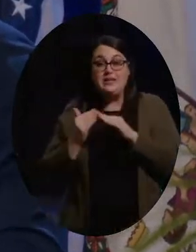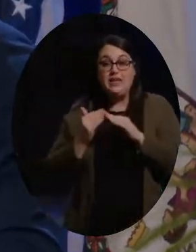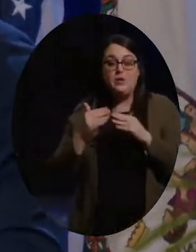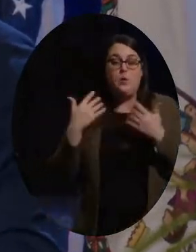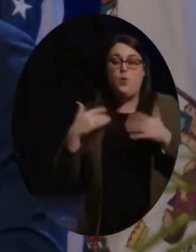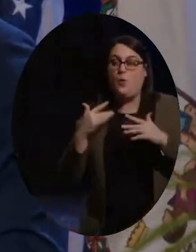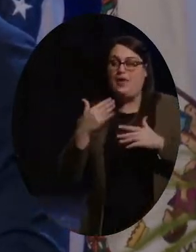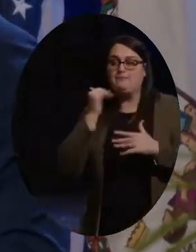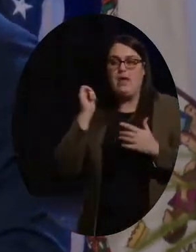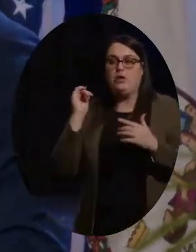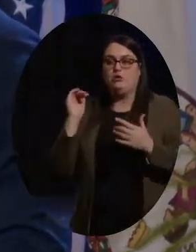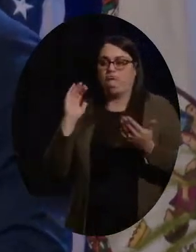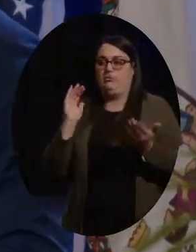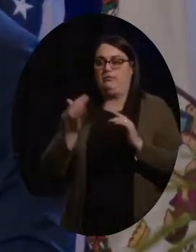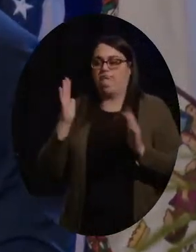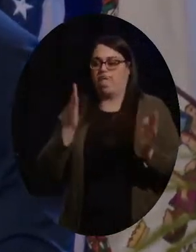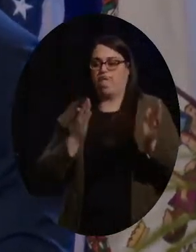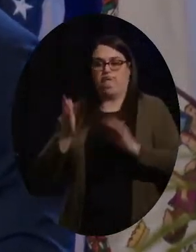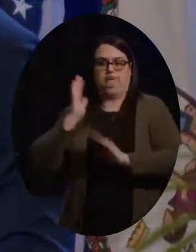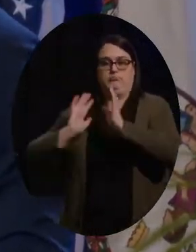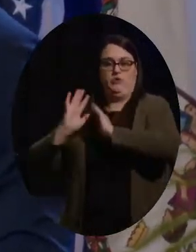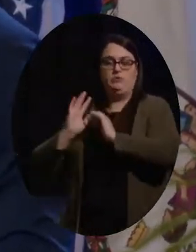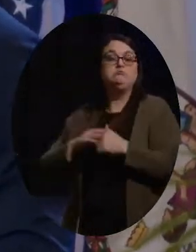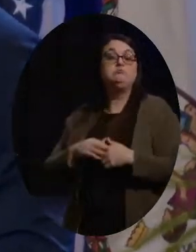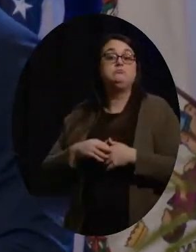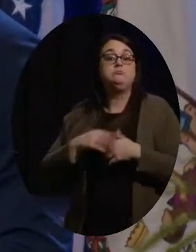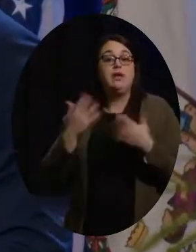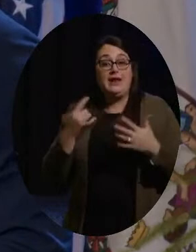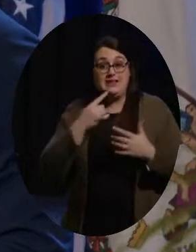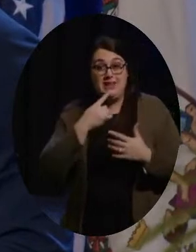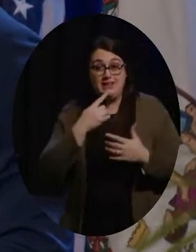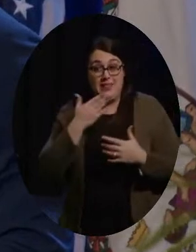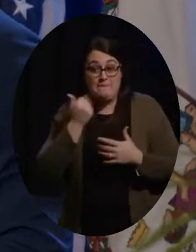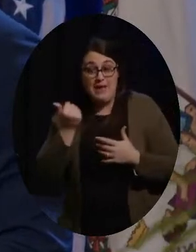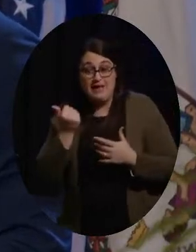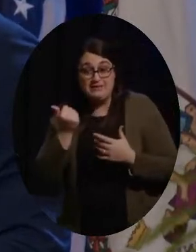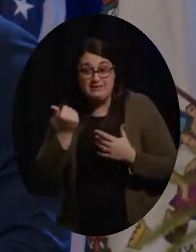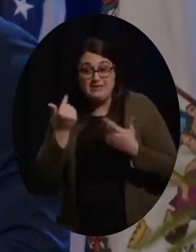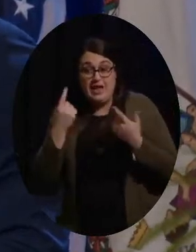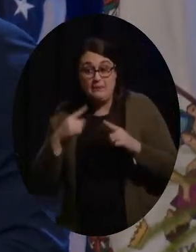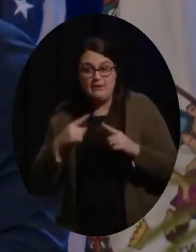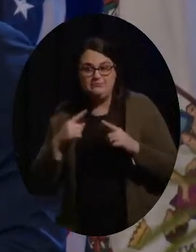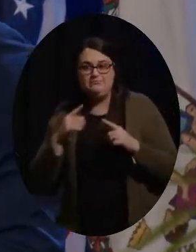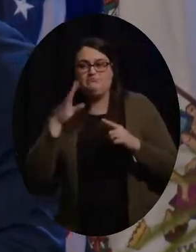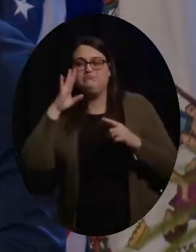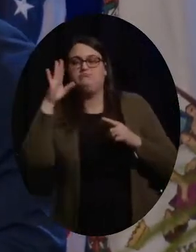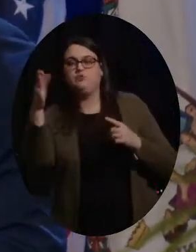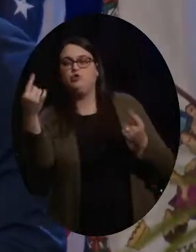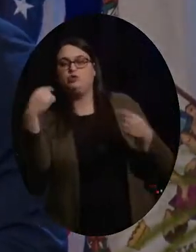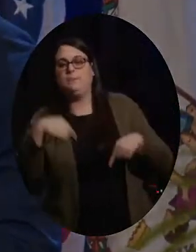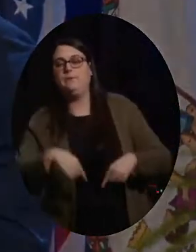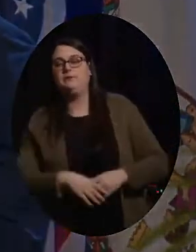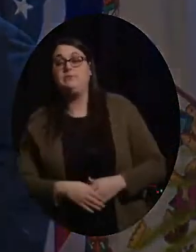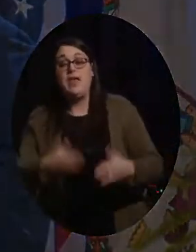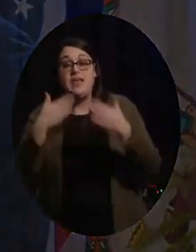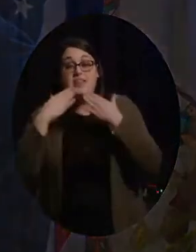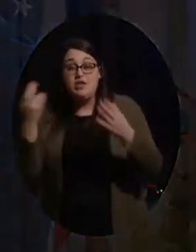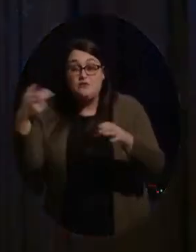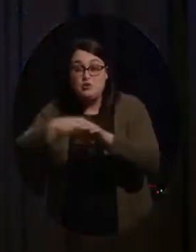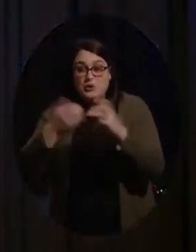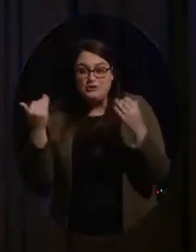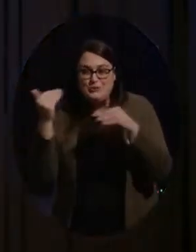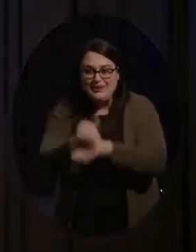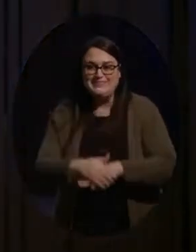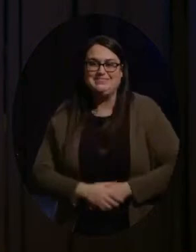ever been before. And I say, the best is yet to come. Thank you all for joining me